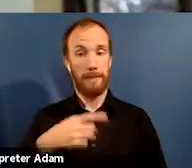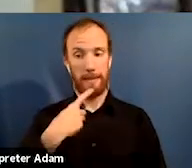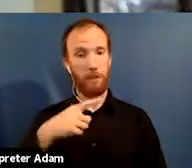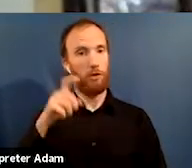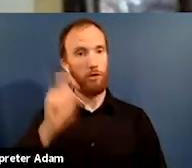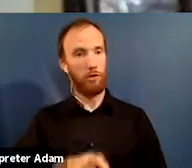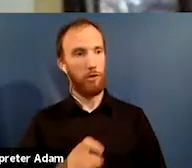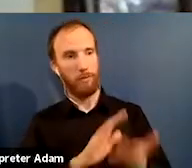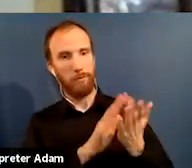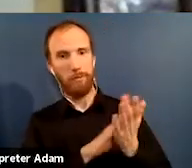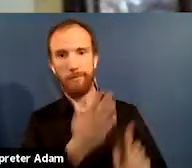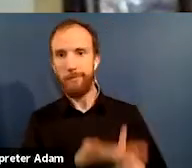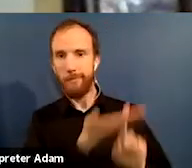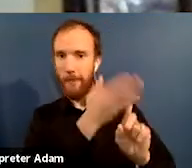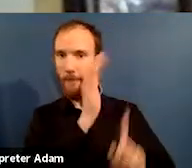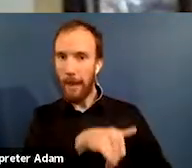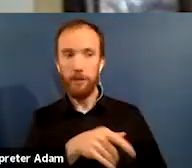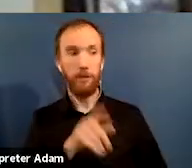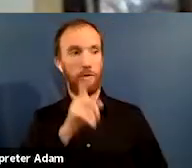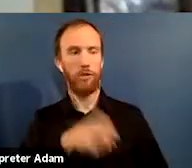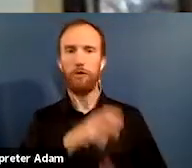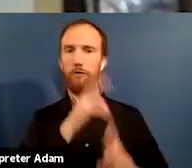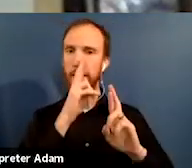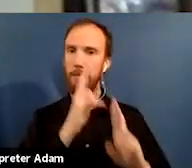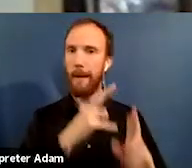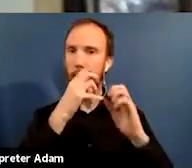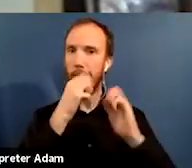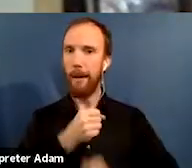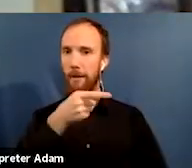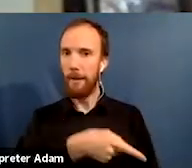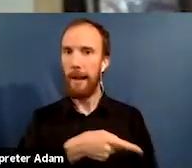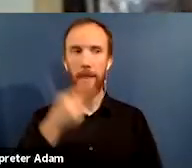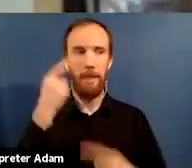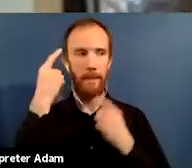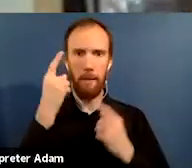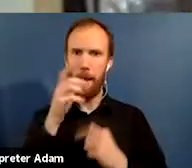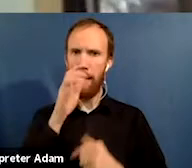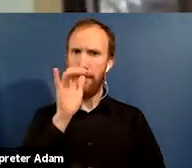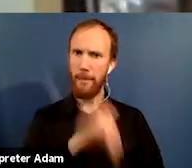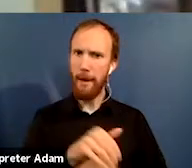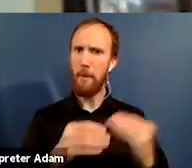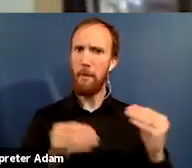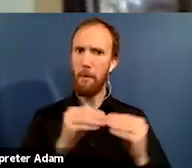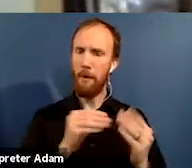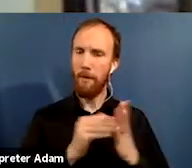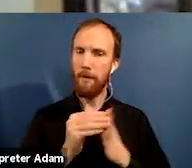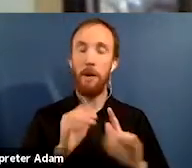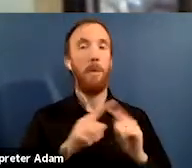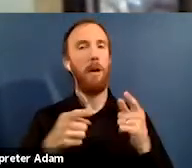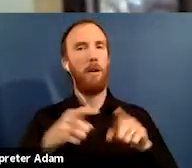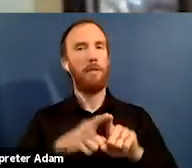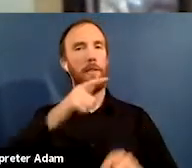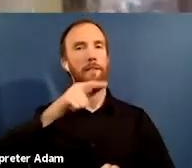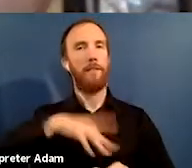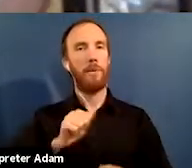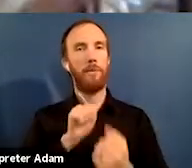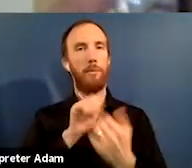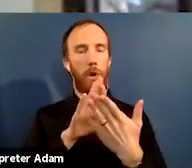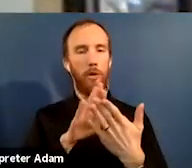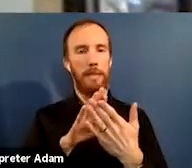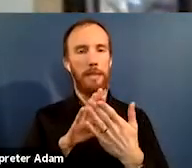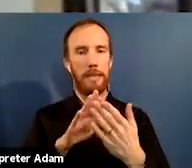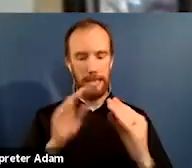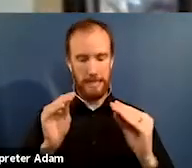you should respect and value that, and you should think harder about that. But I would say more than that, a feminist approach sort of teaches us to look